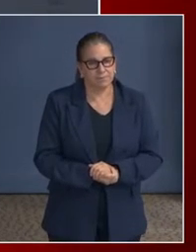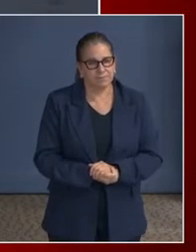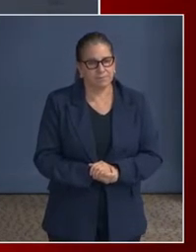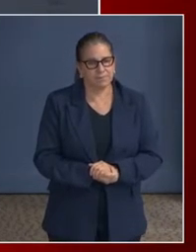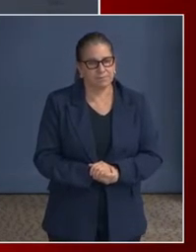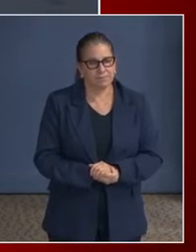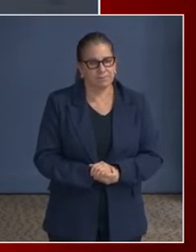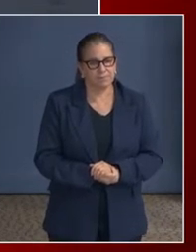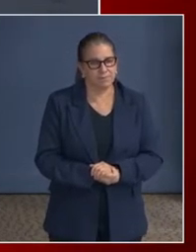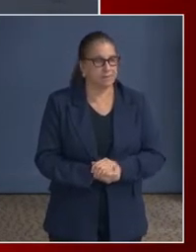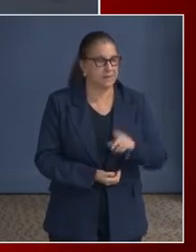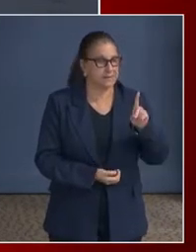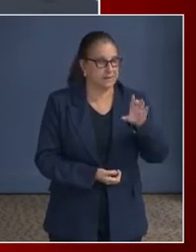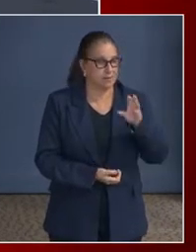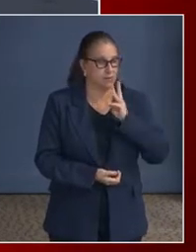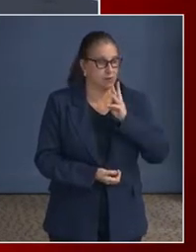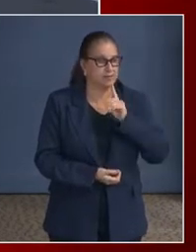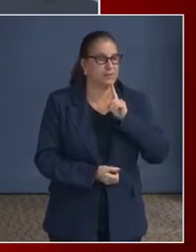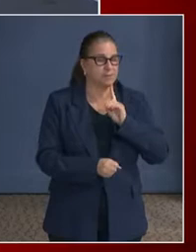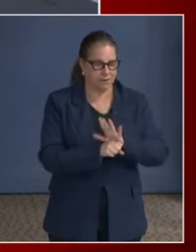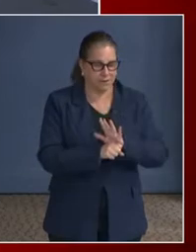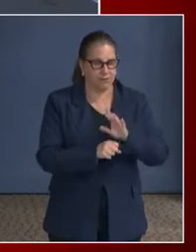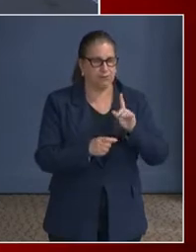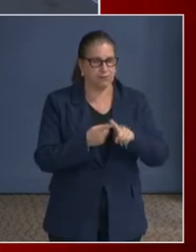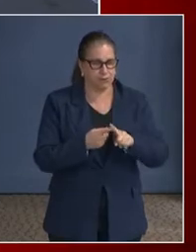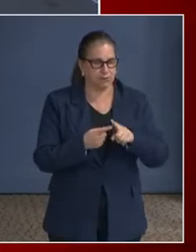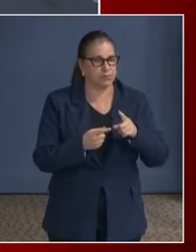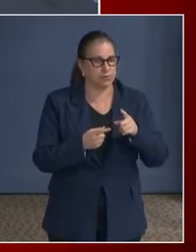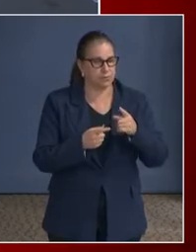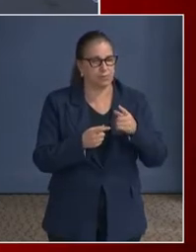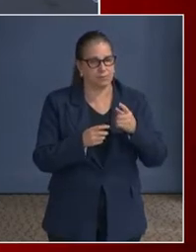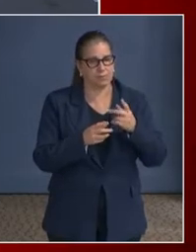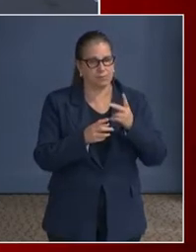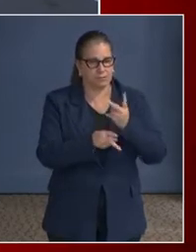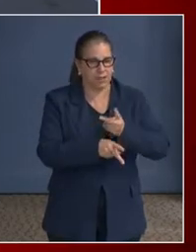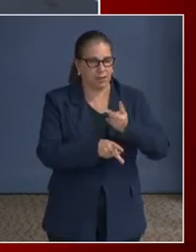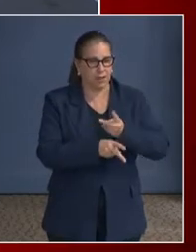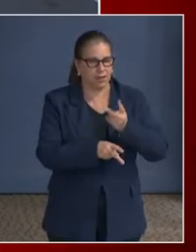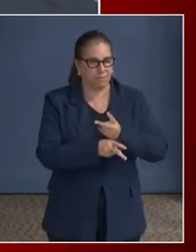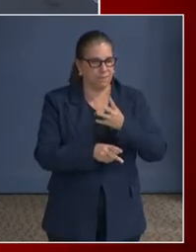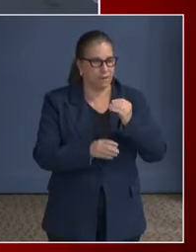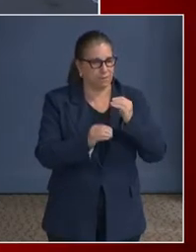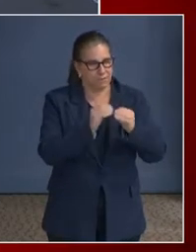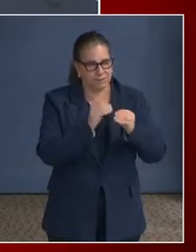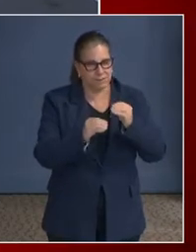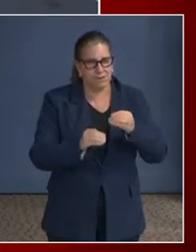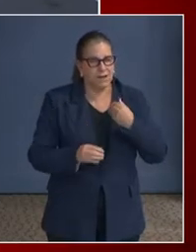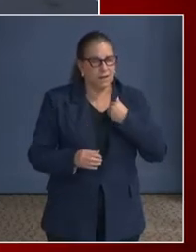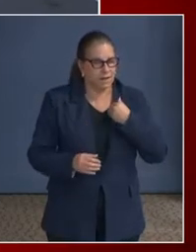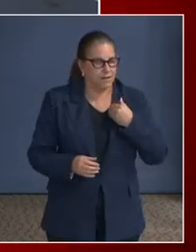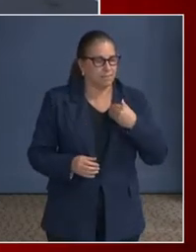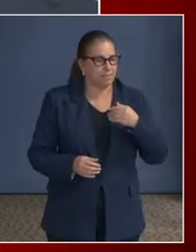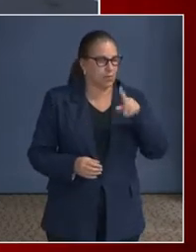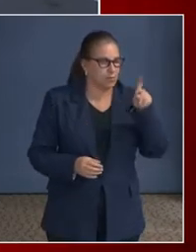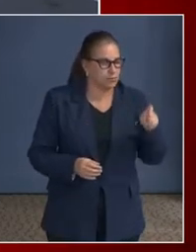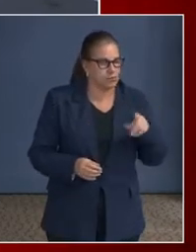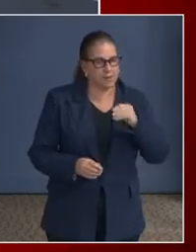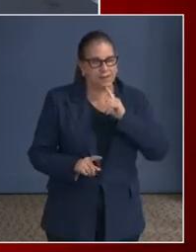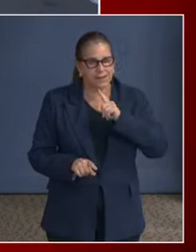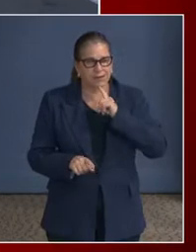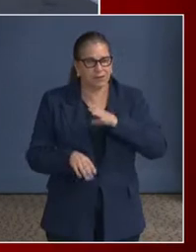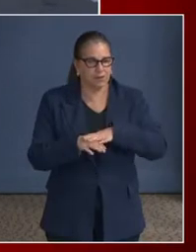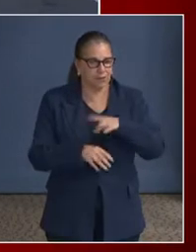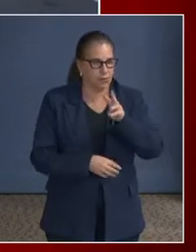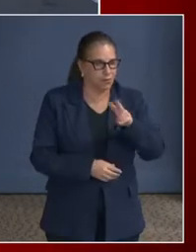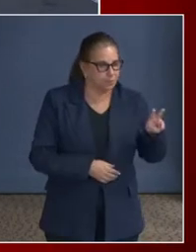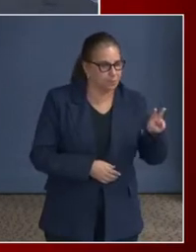to publishing a frequently asked questions so everybody can review those questions. And then I'm not